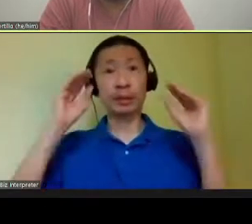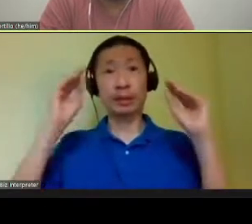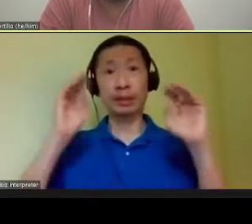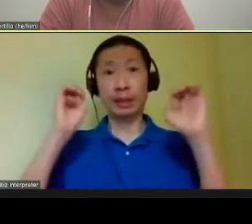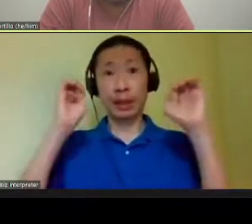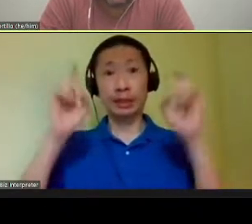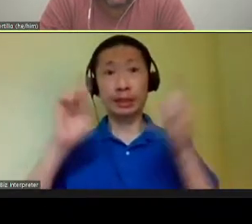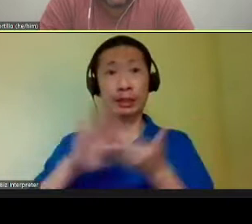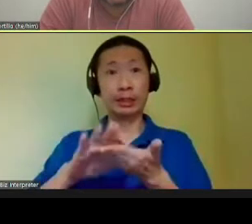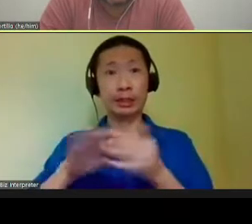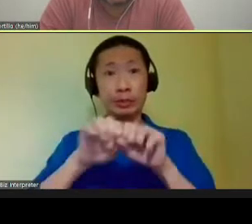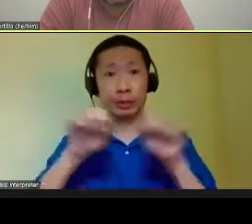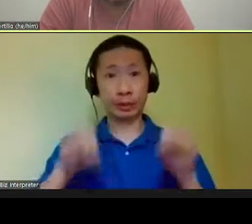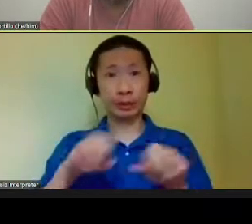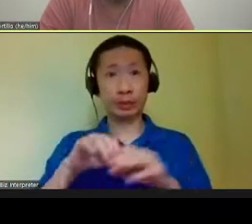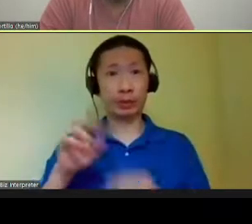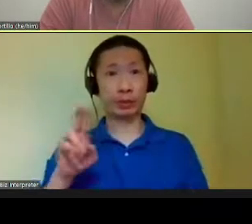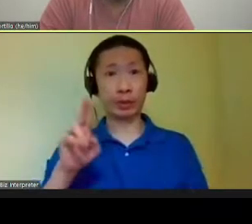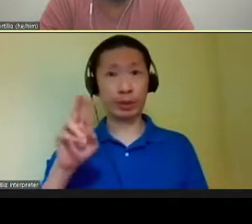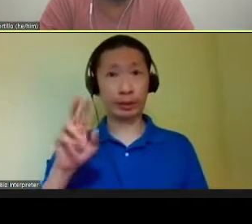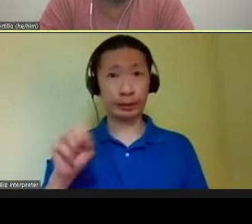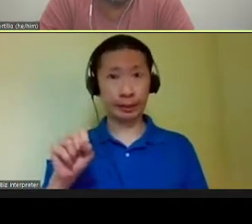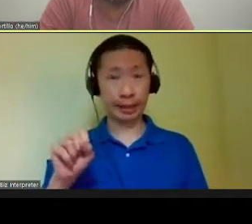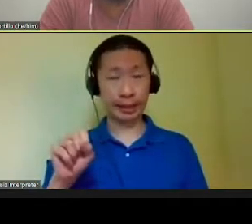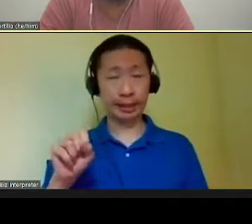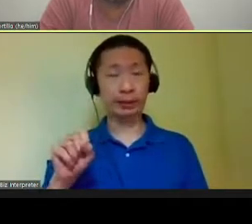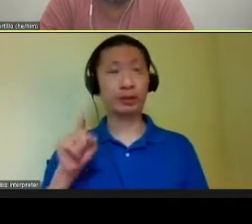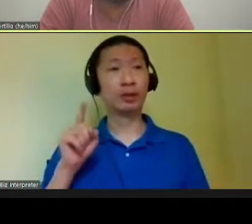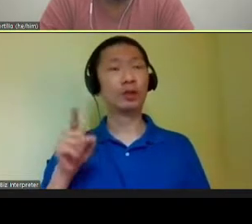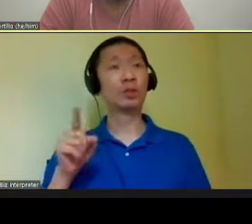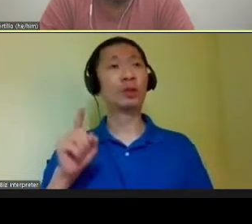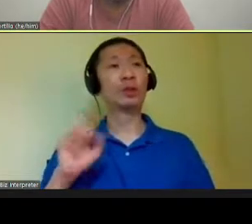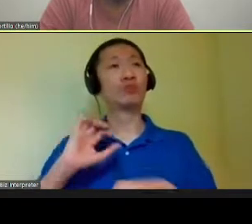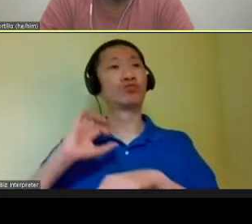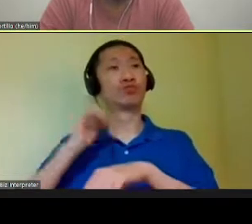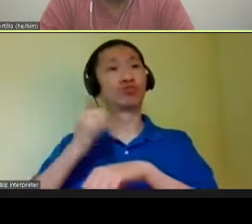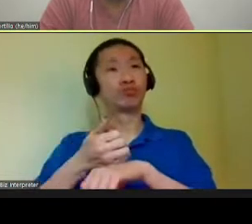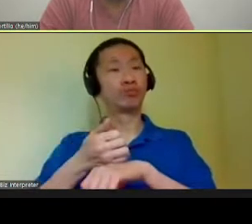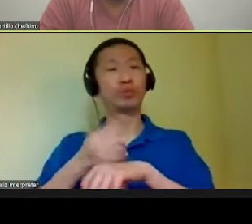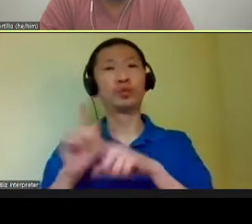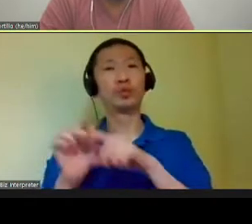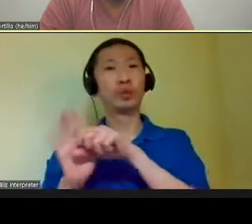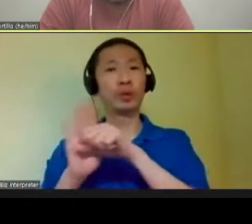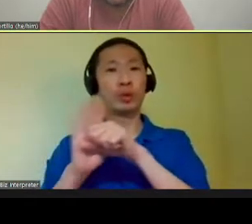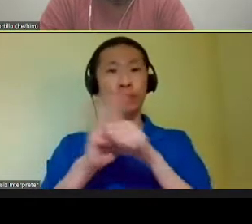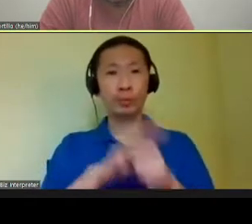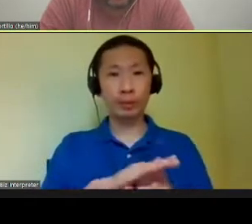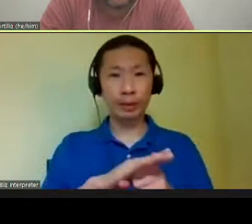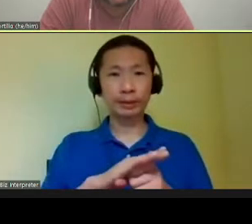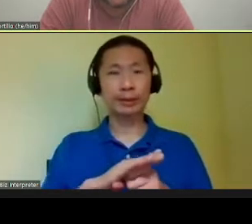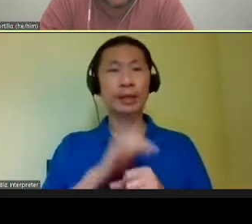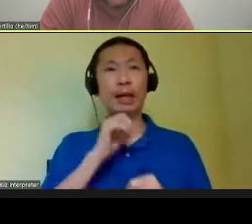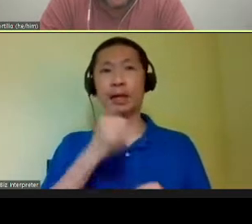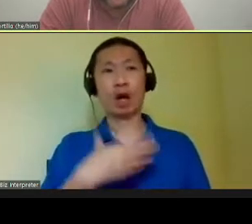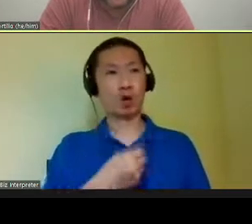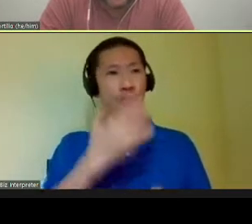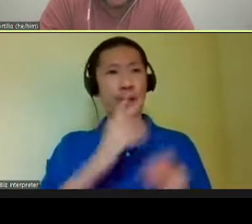system in the United States was designed to oppress non-white people.